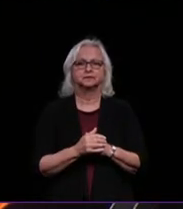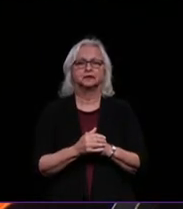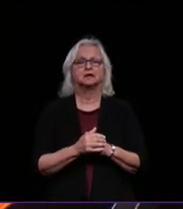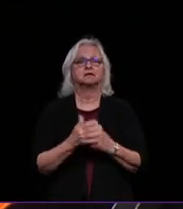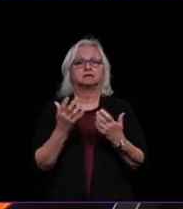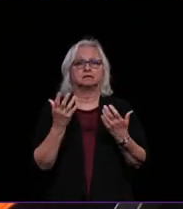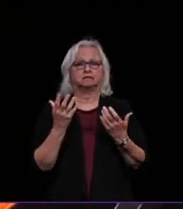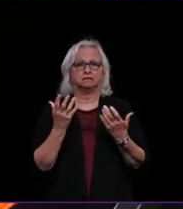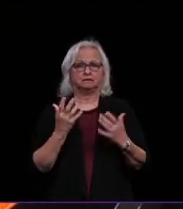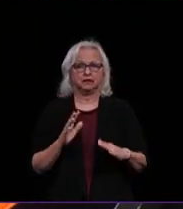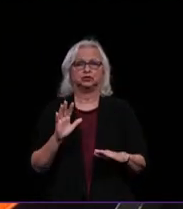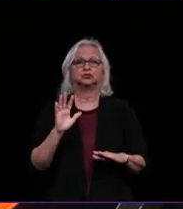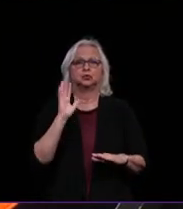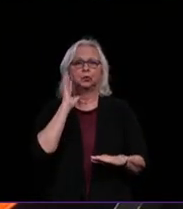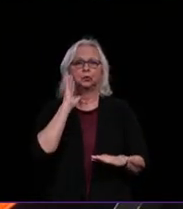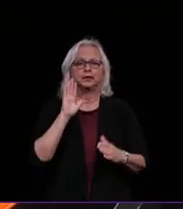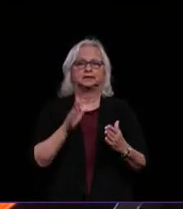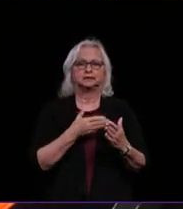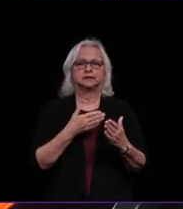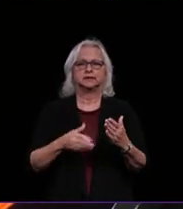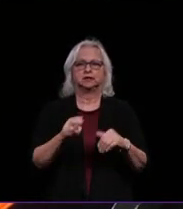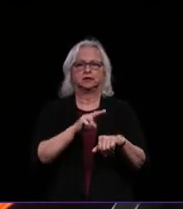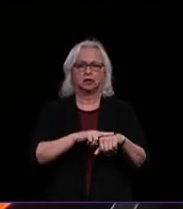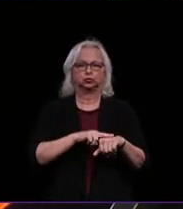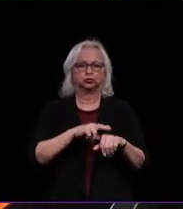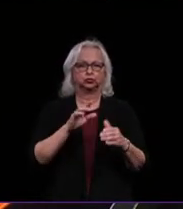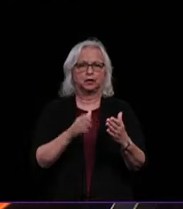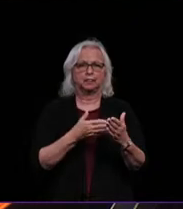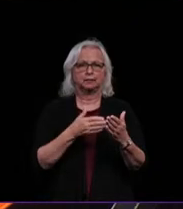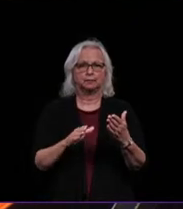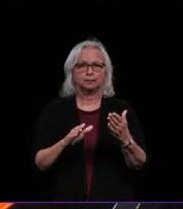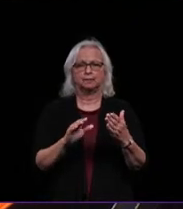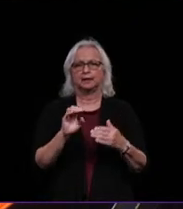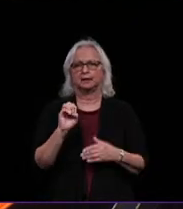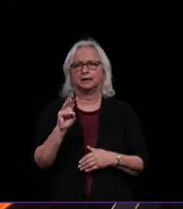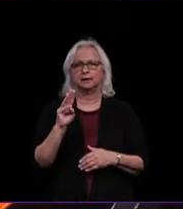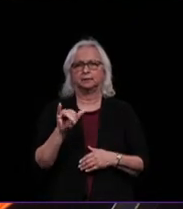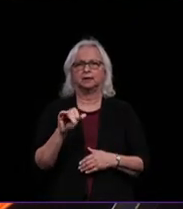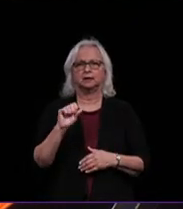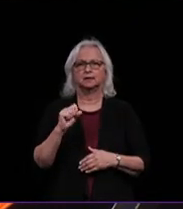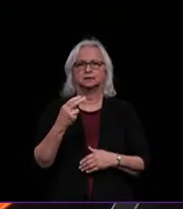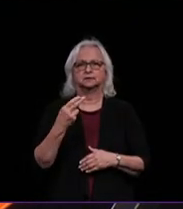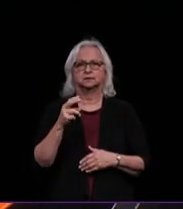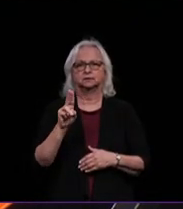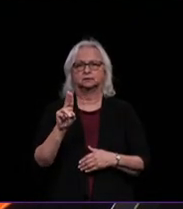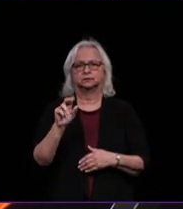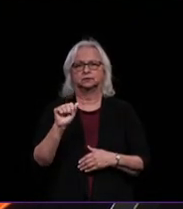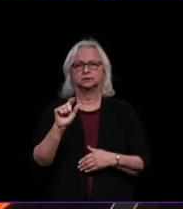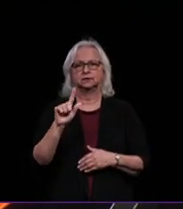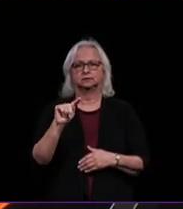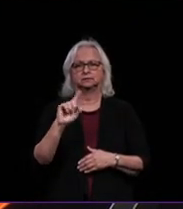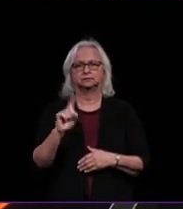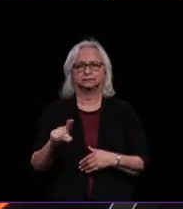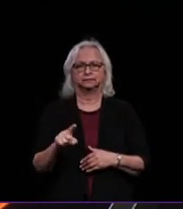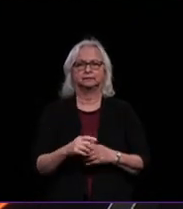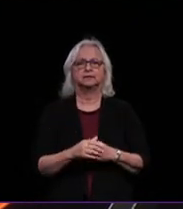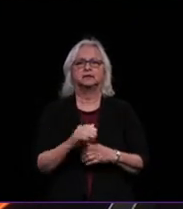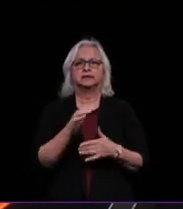followed by the singing of our national anthem, led by Emily Schultz, Senior in Performing